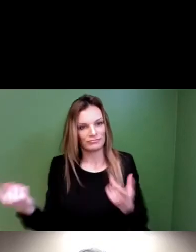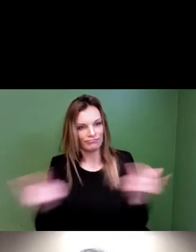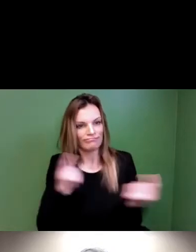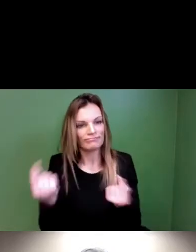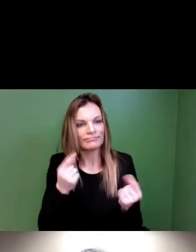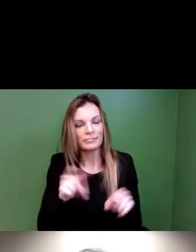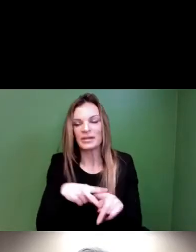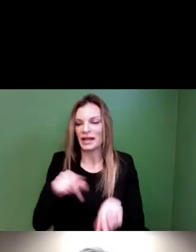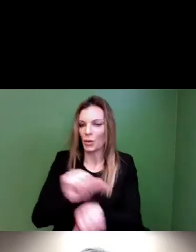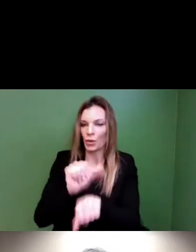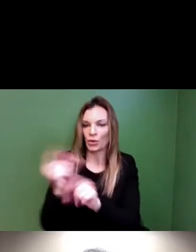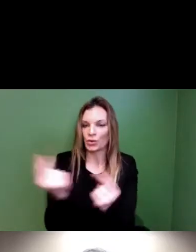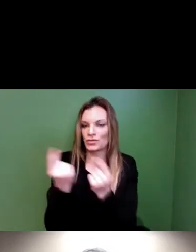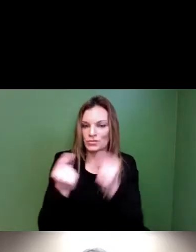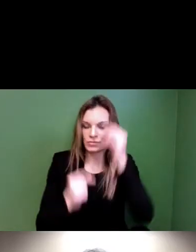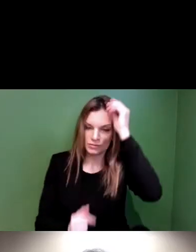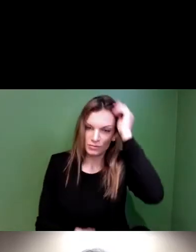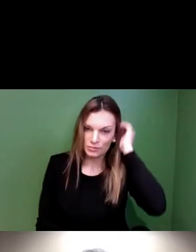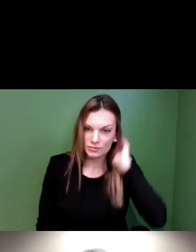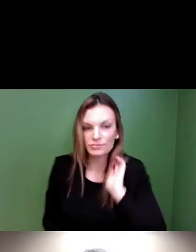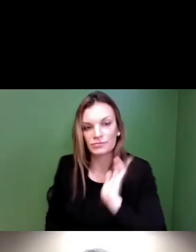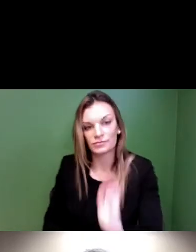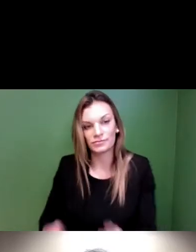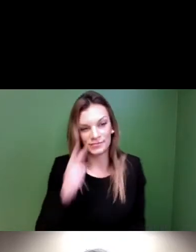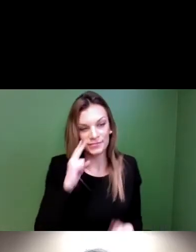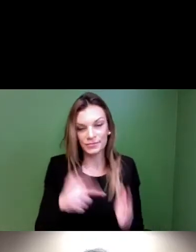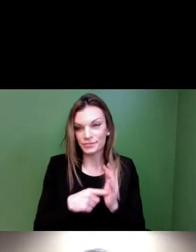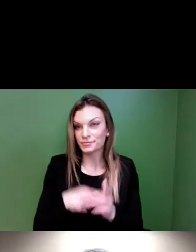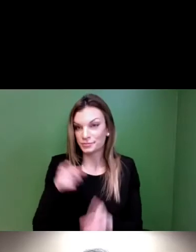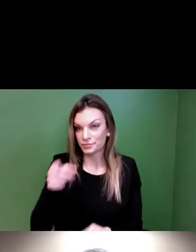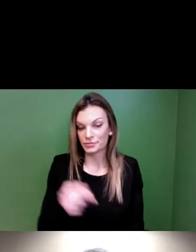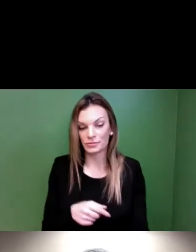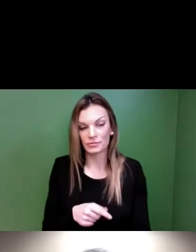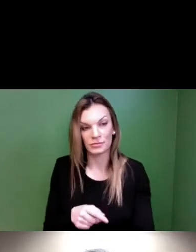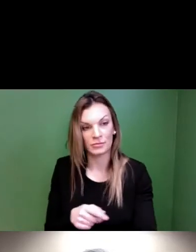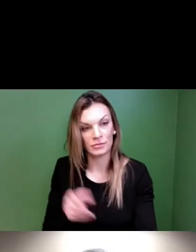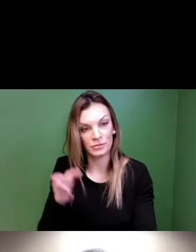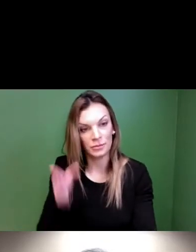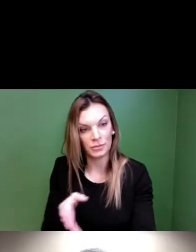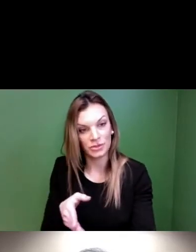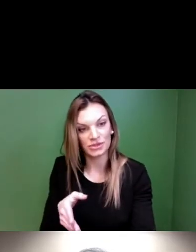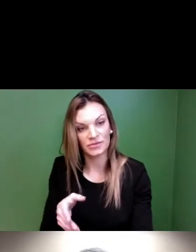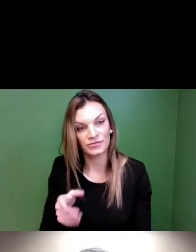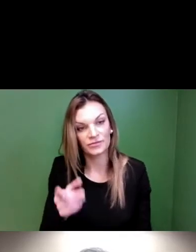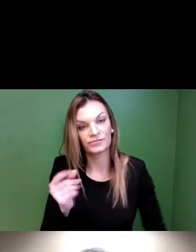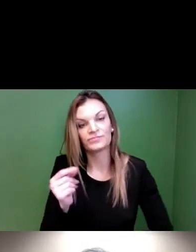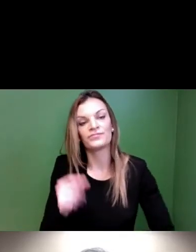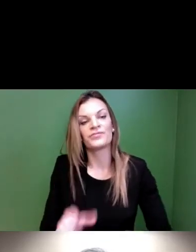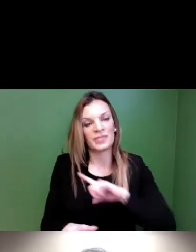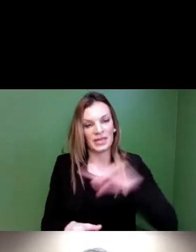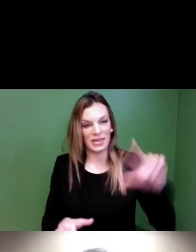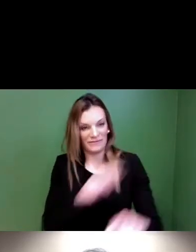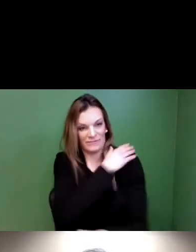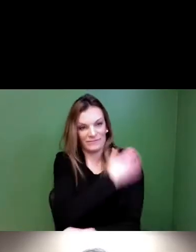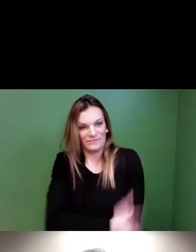Now, I want to show a little example of a case where we worked with. This was an individual that had left-sided